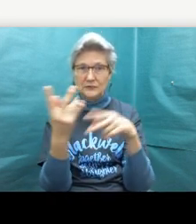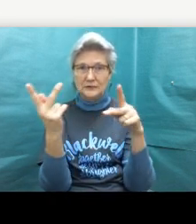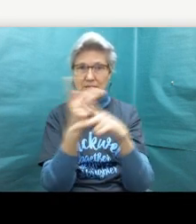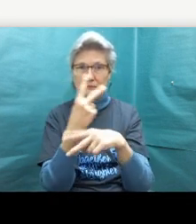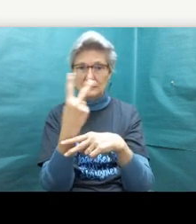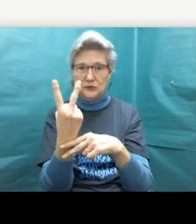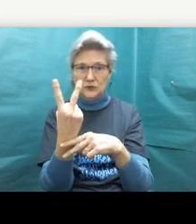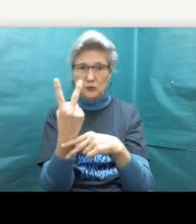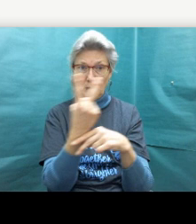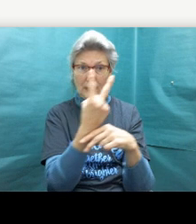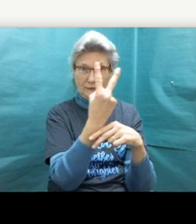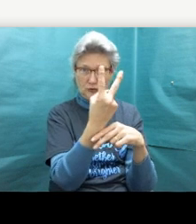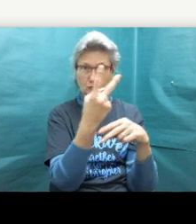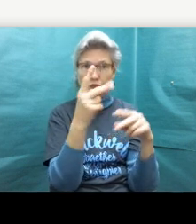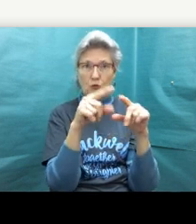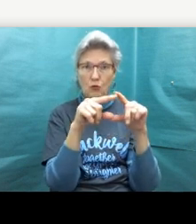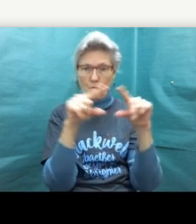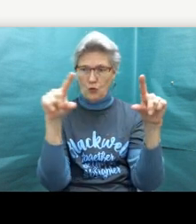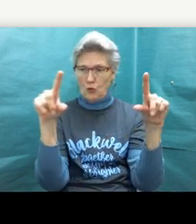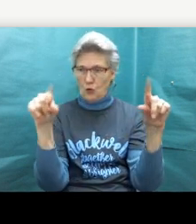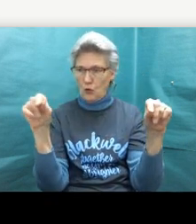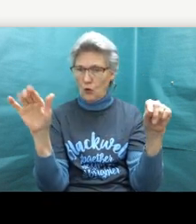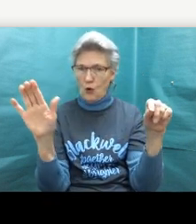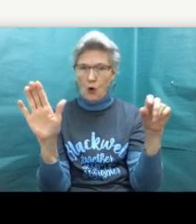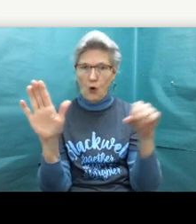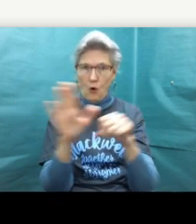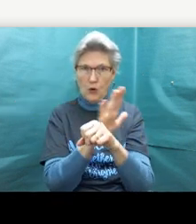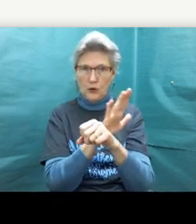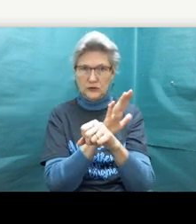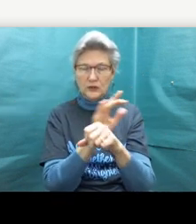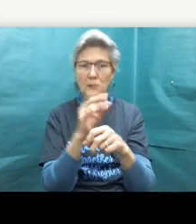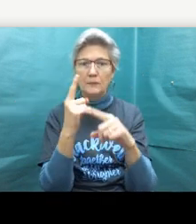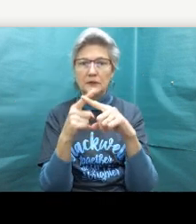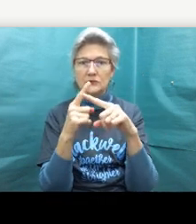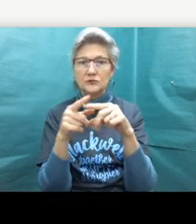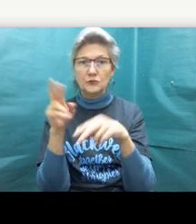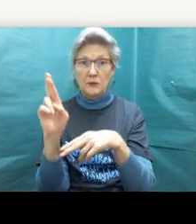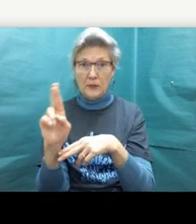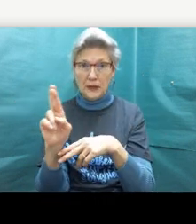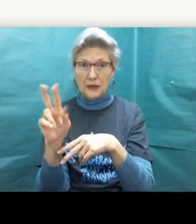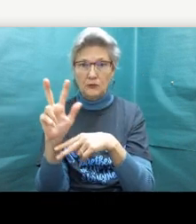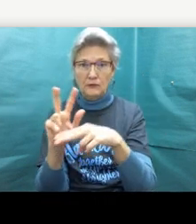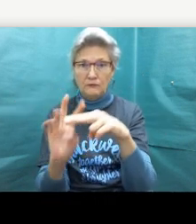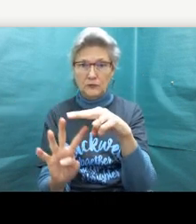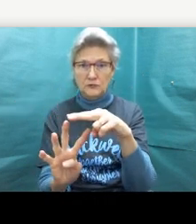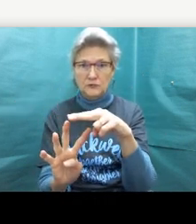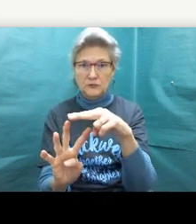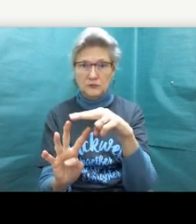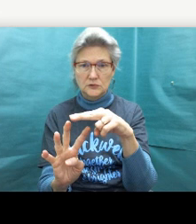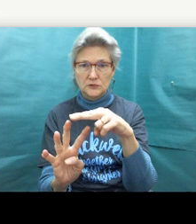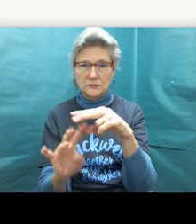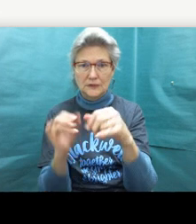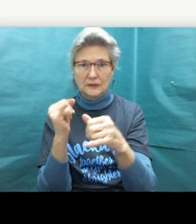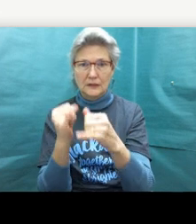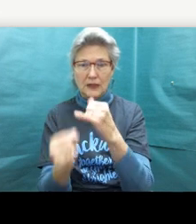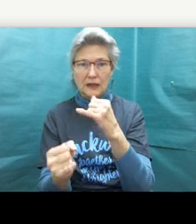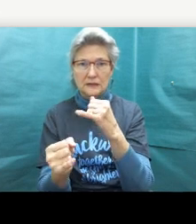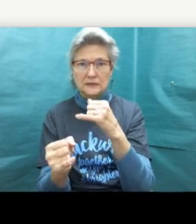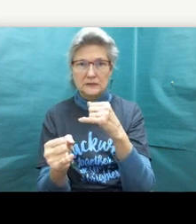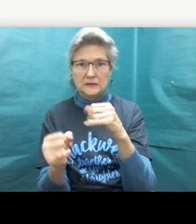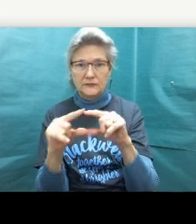because we had 2 wholes, plus our remaining 3/4 in the last fraction